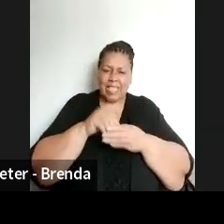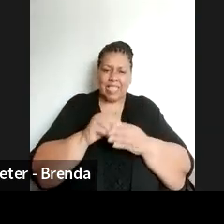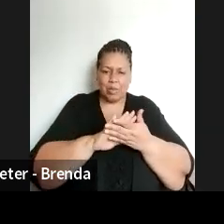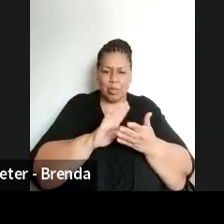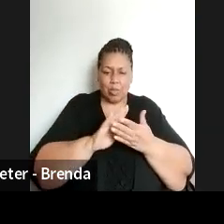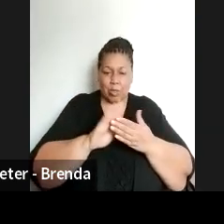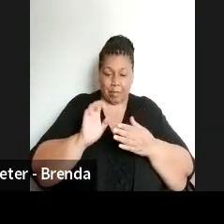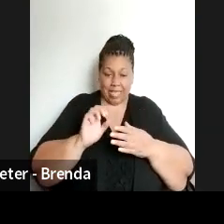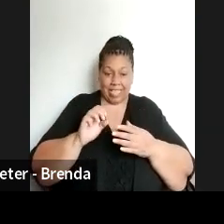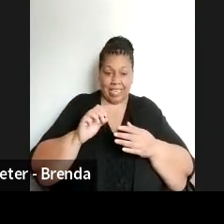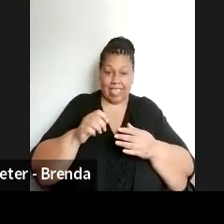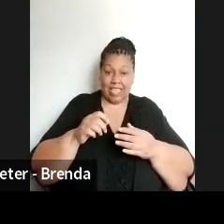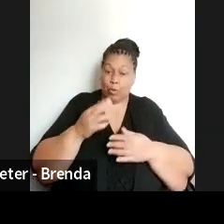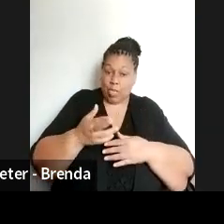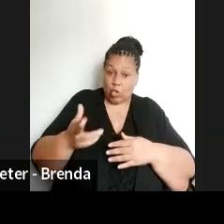Ed is